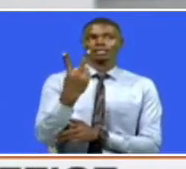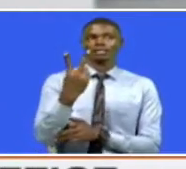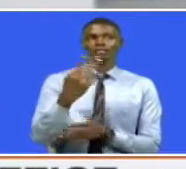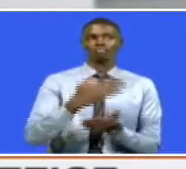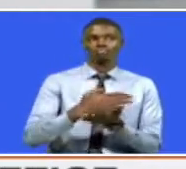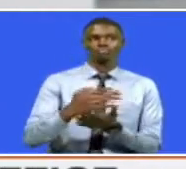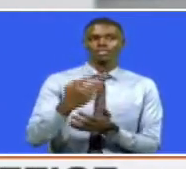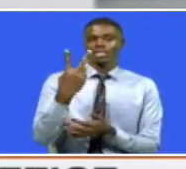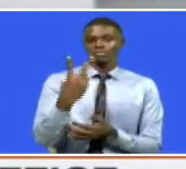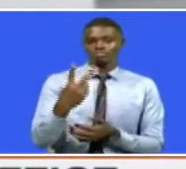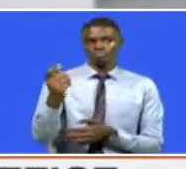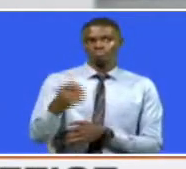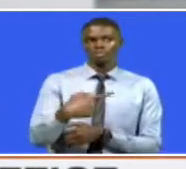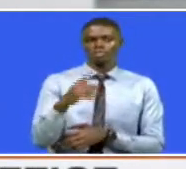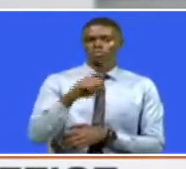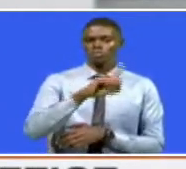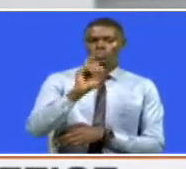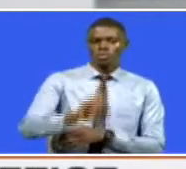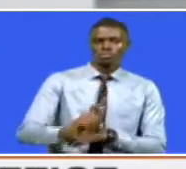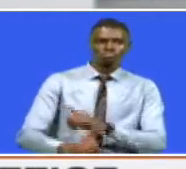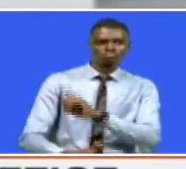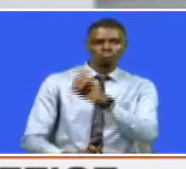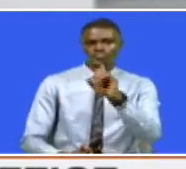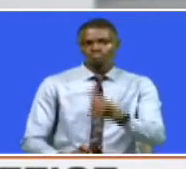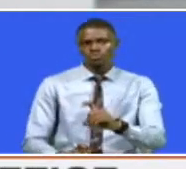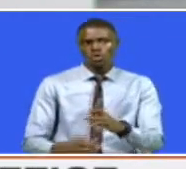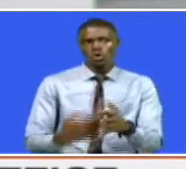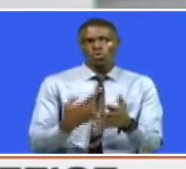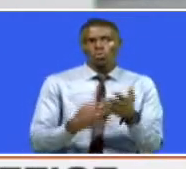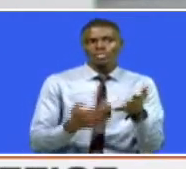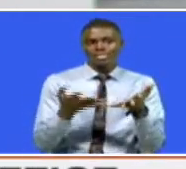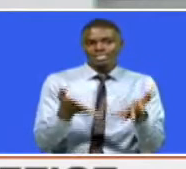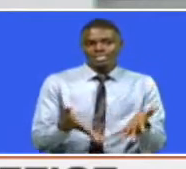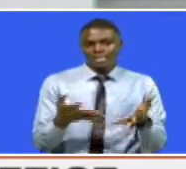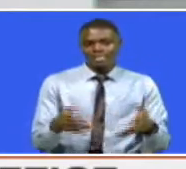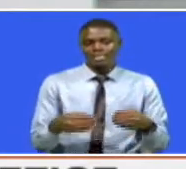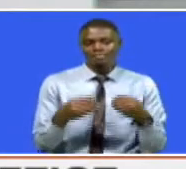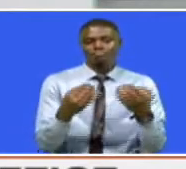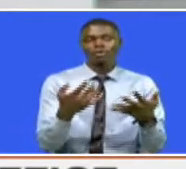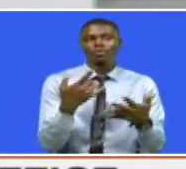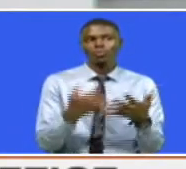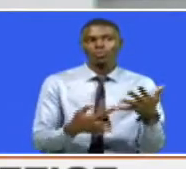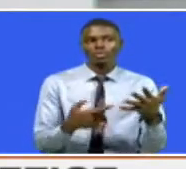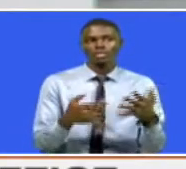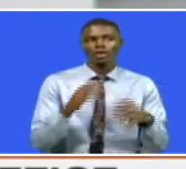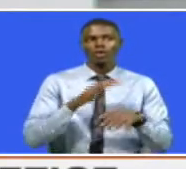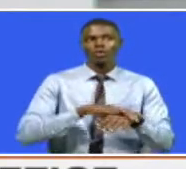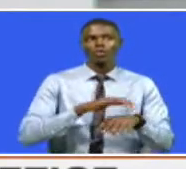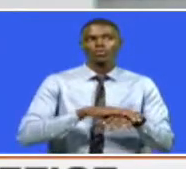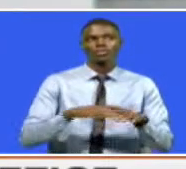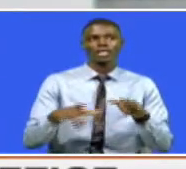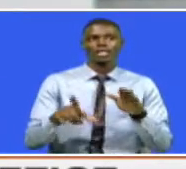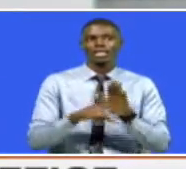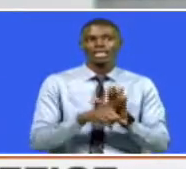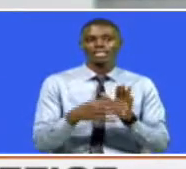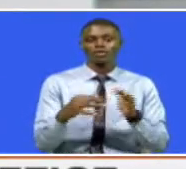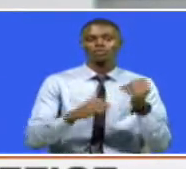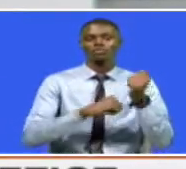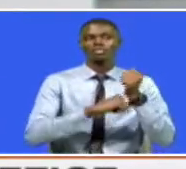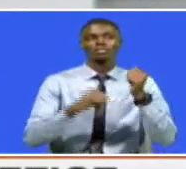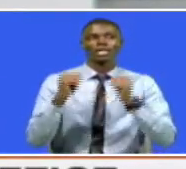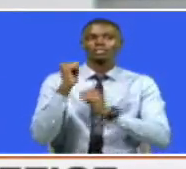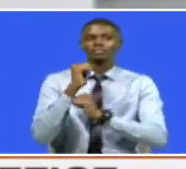come February. Yeah. Questions abound on what is currently being rolled out. Yes. On the legality of the structure